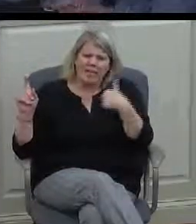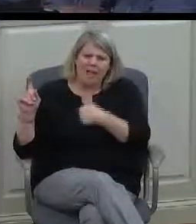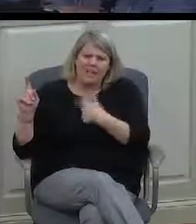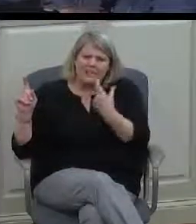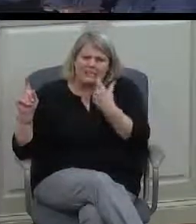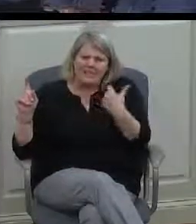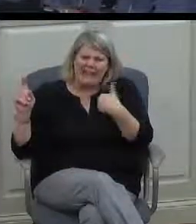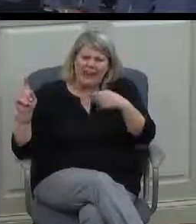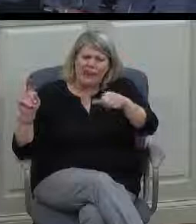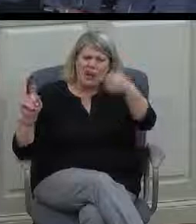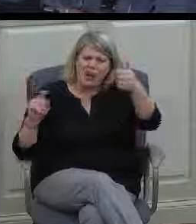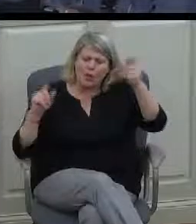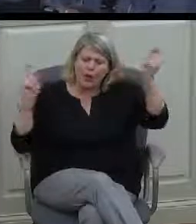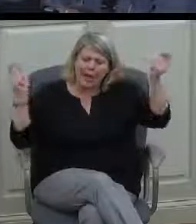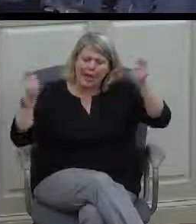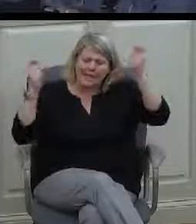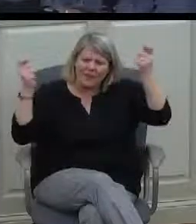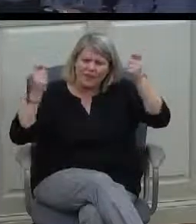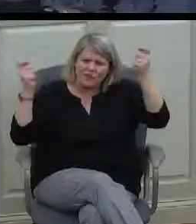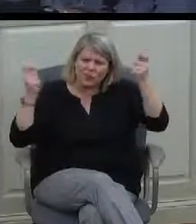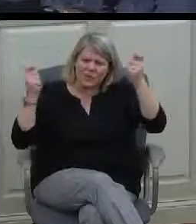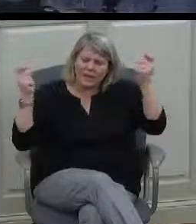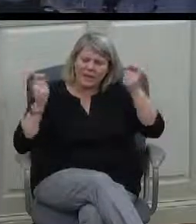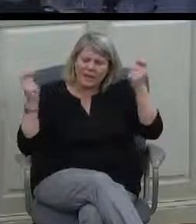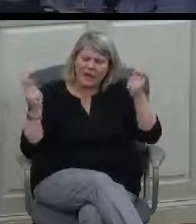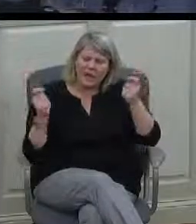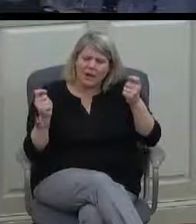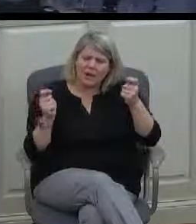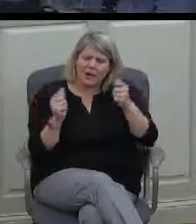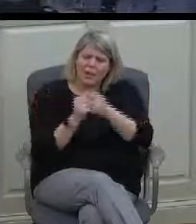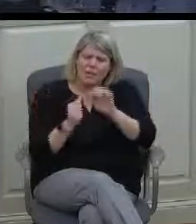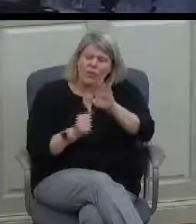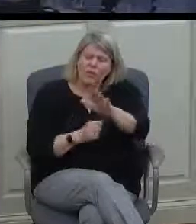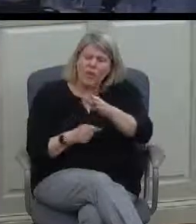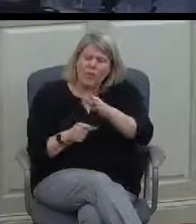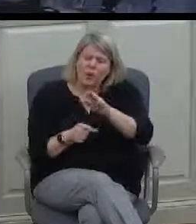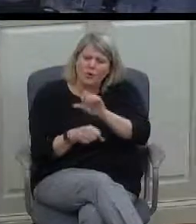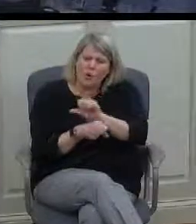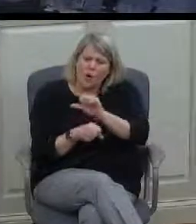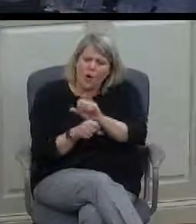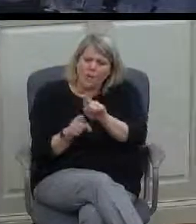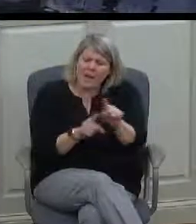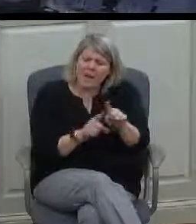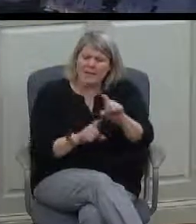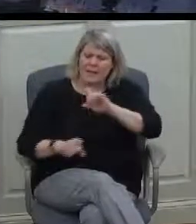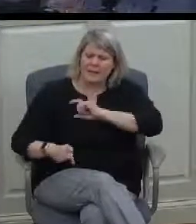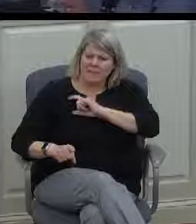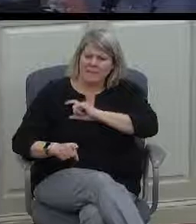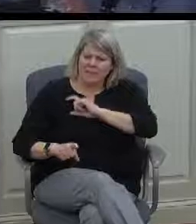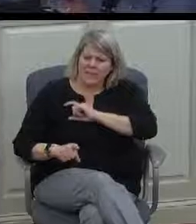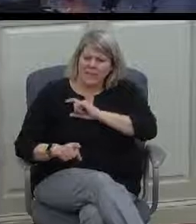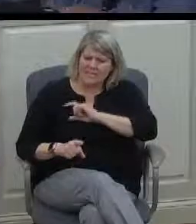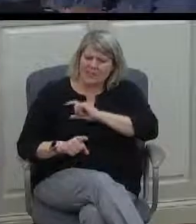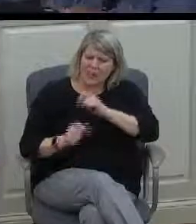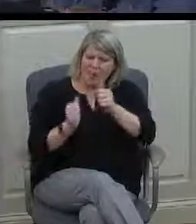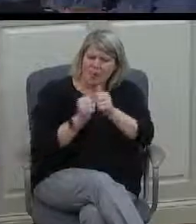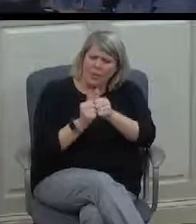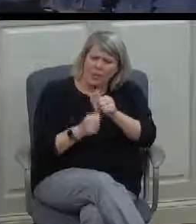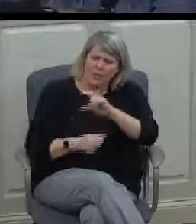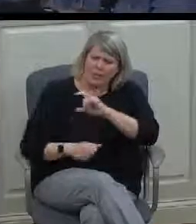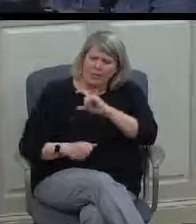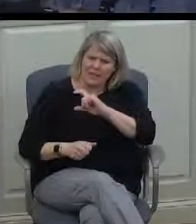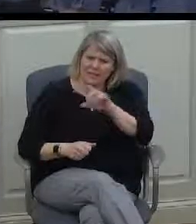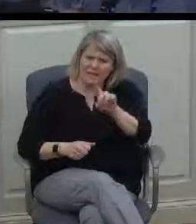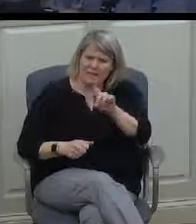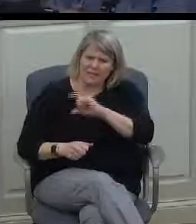anniversary with his career as a police officer, but also, more importantly, with the Danville Police Department.